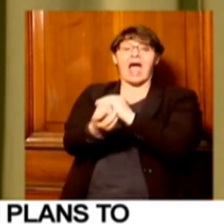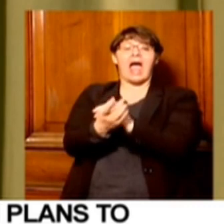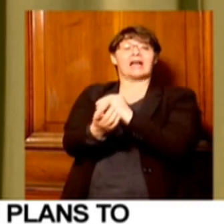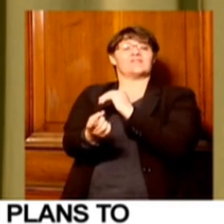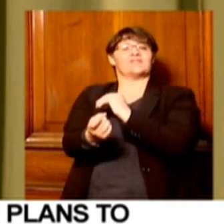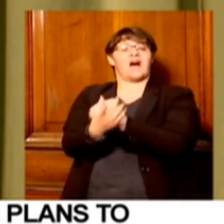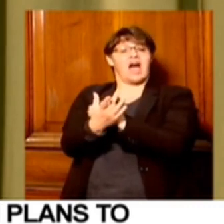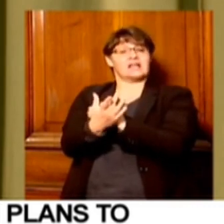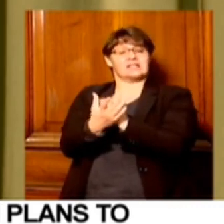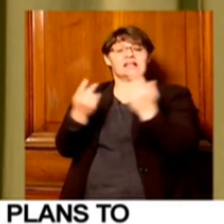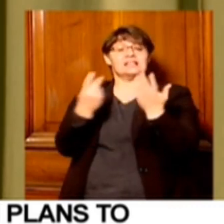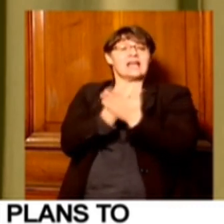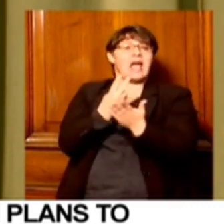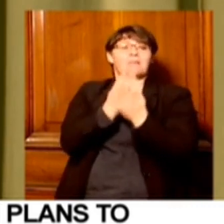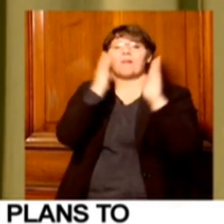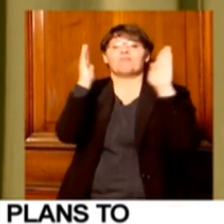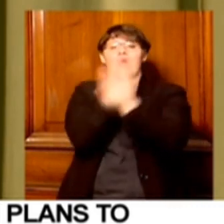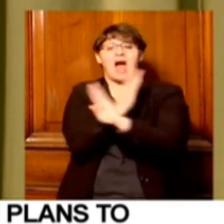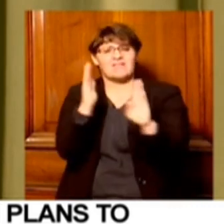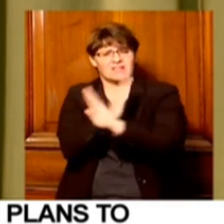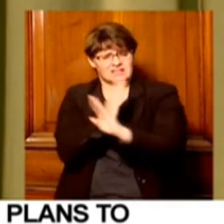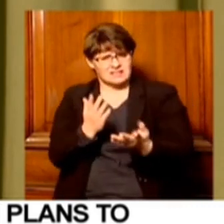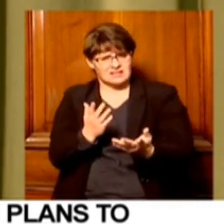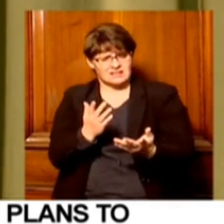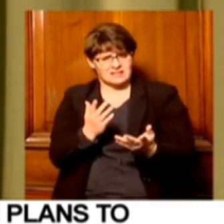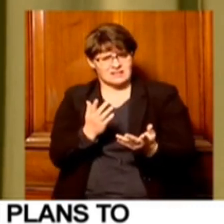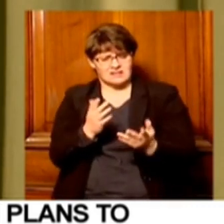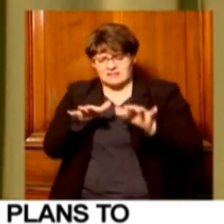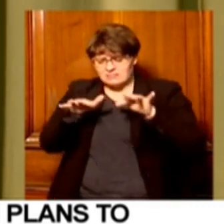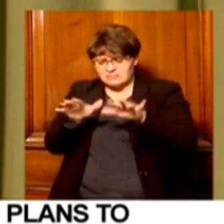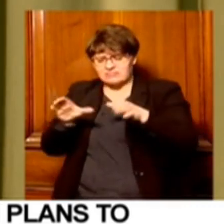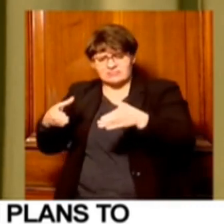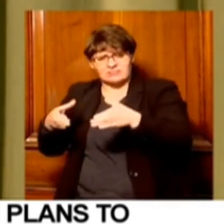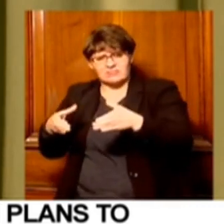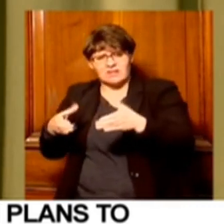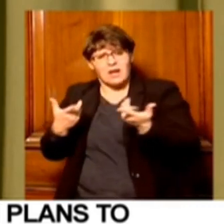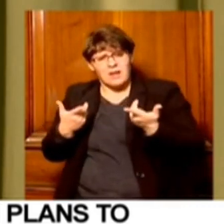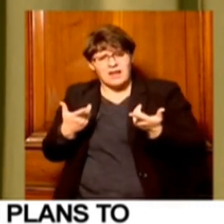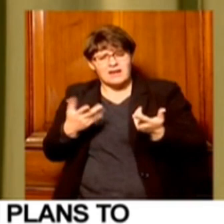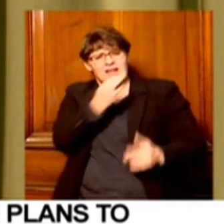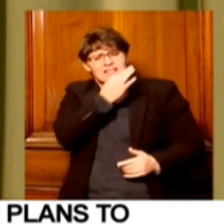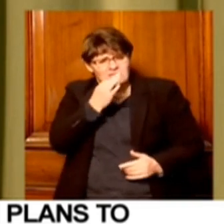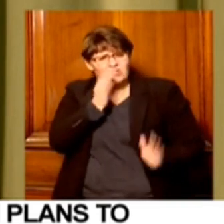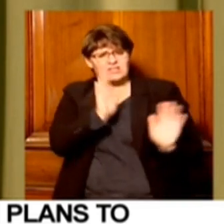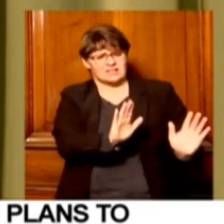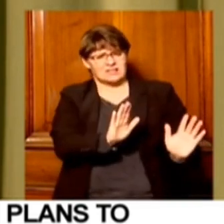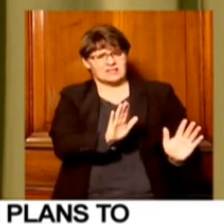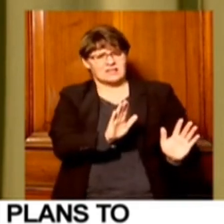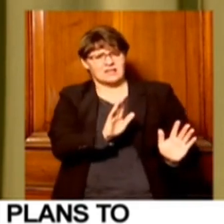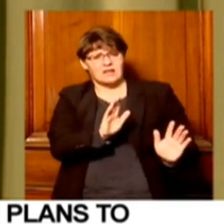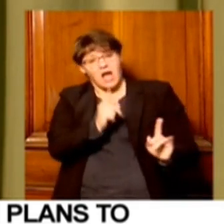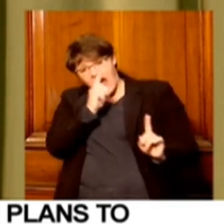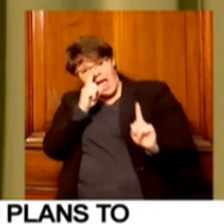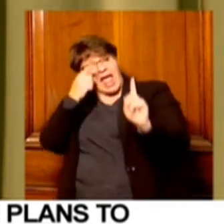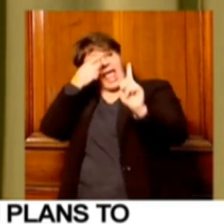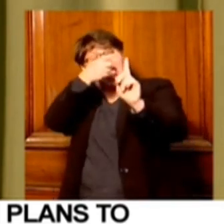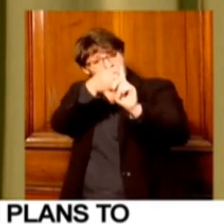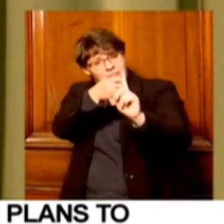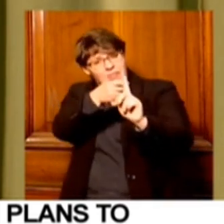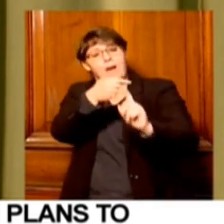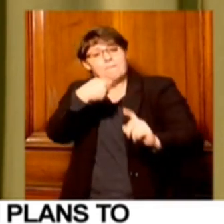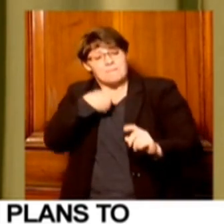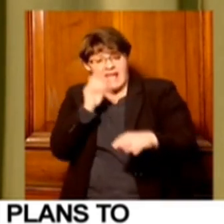advisories, even in the private sector, are confidential, are meant for the people that they are